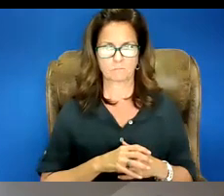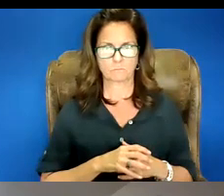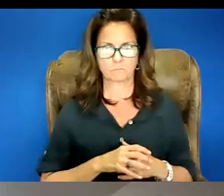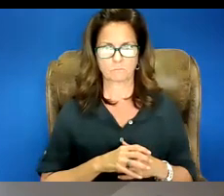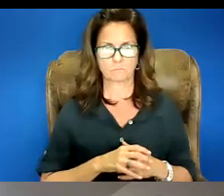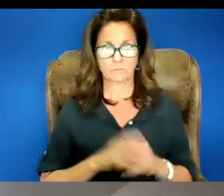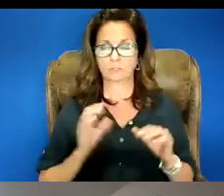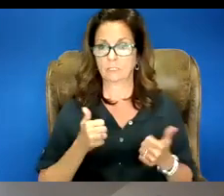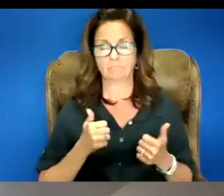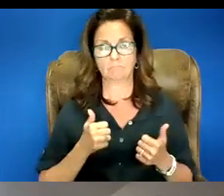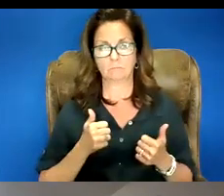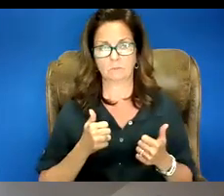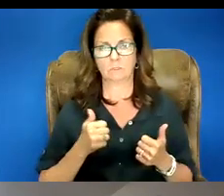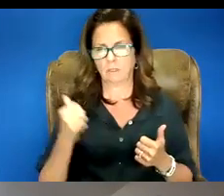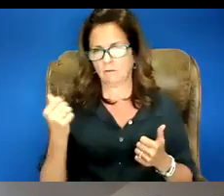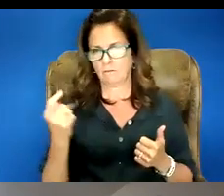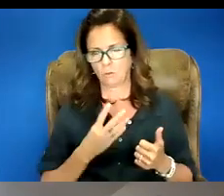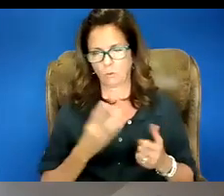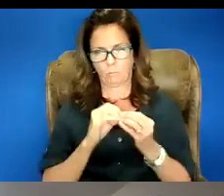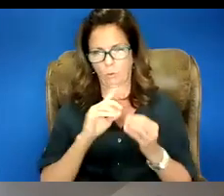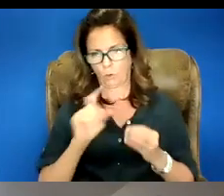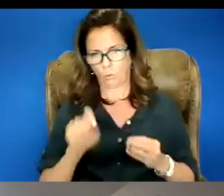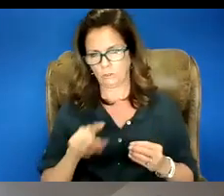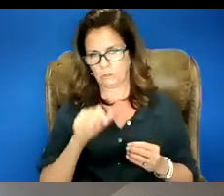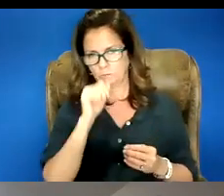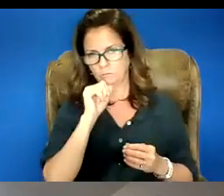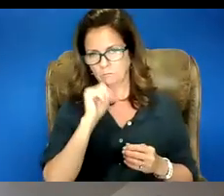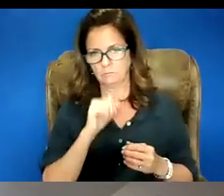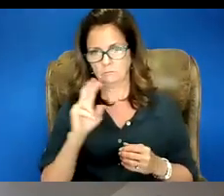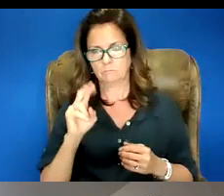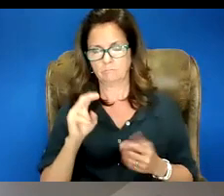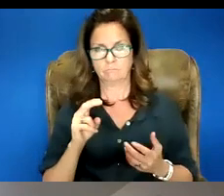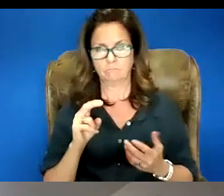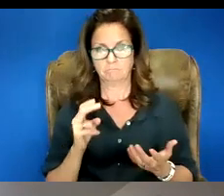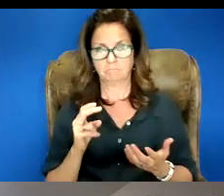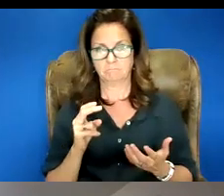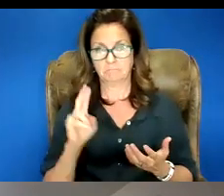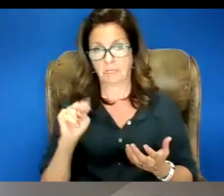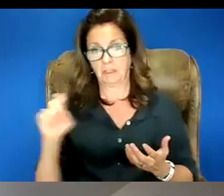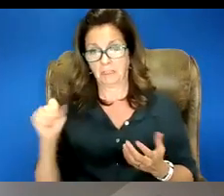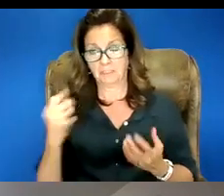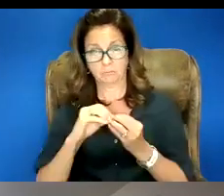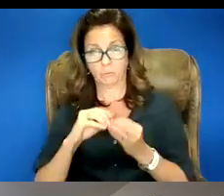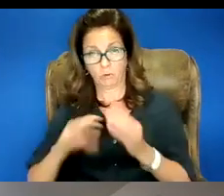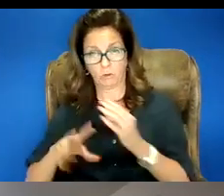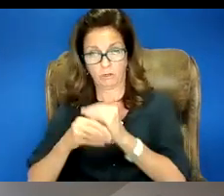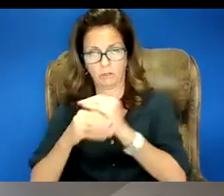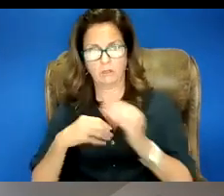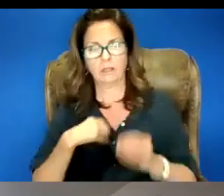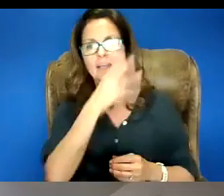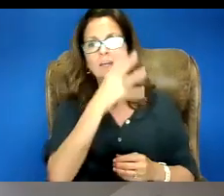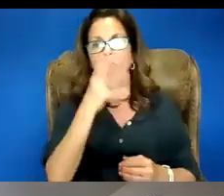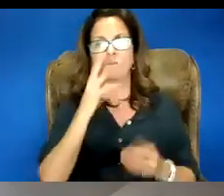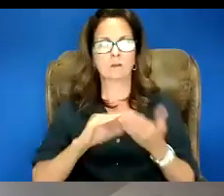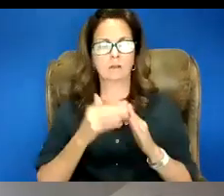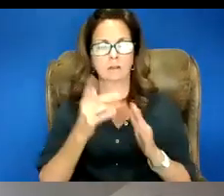Great. Just a few more questions, it looks like, unless more come in. In a rural community, after we make contact with you to